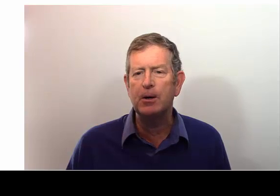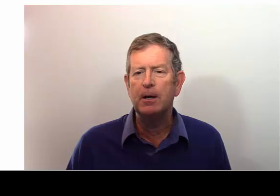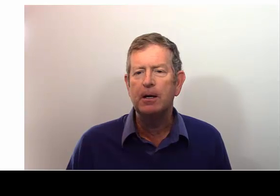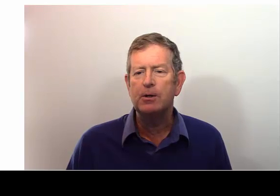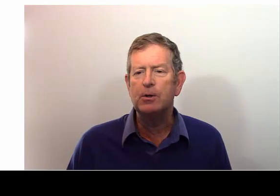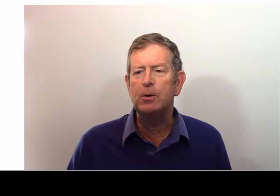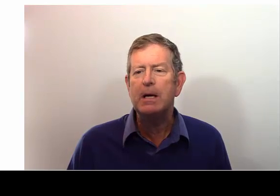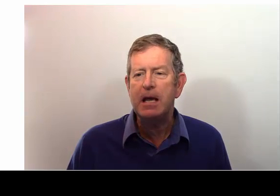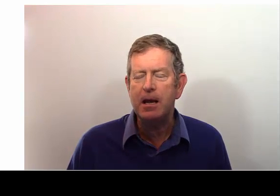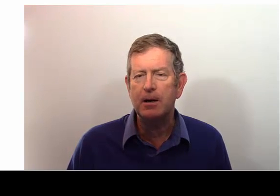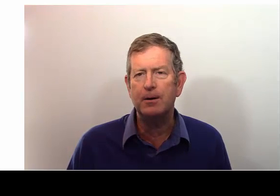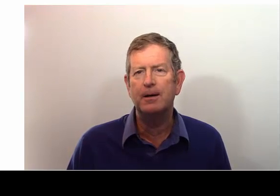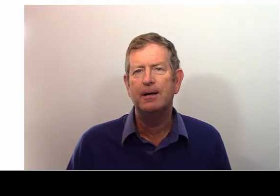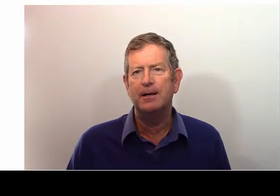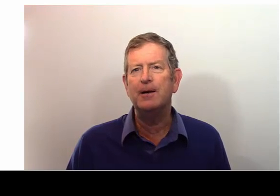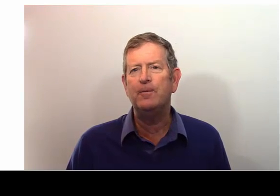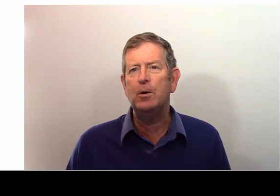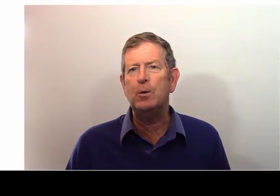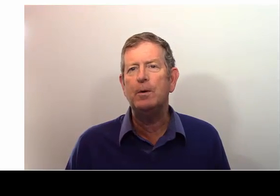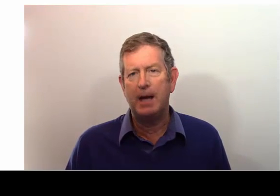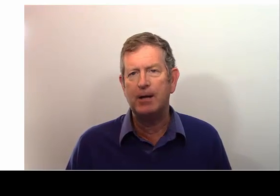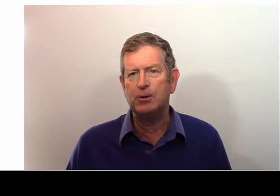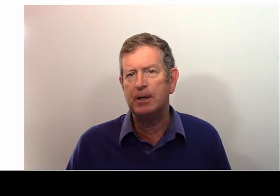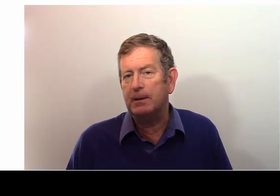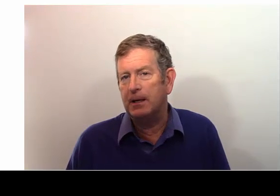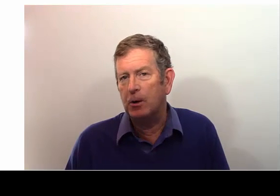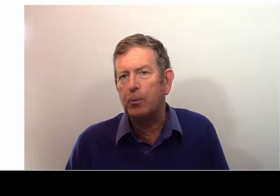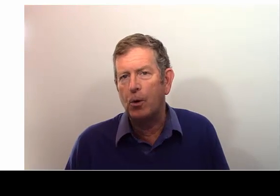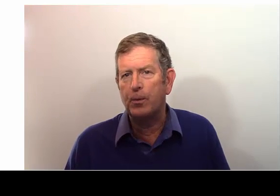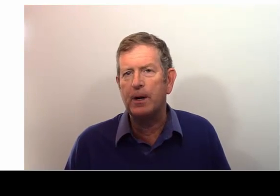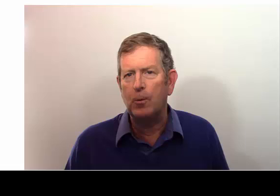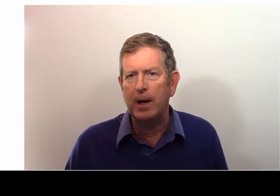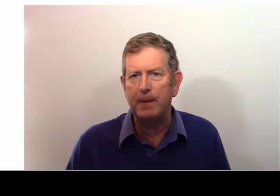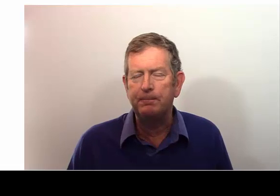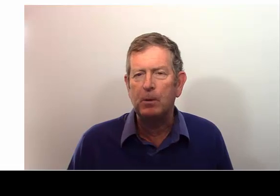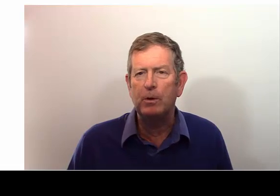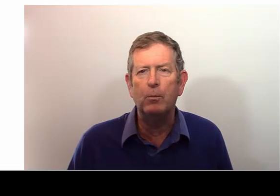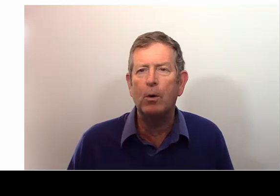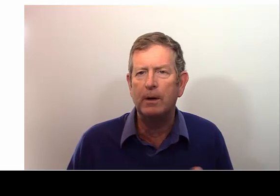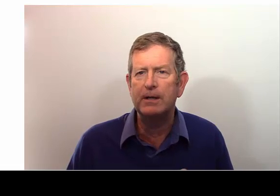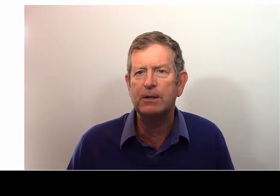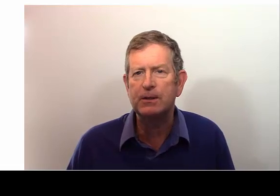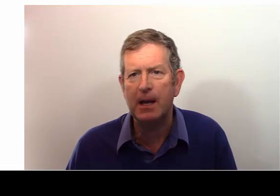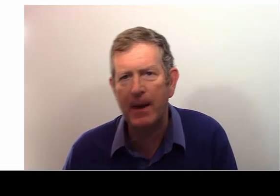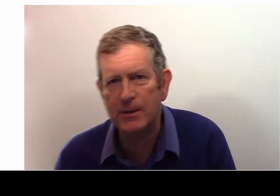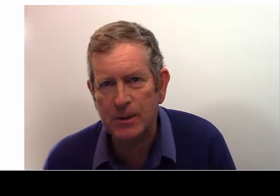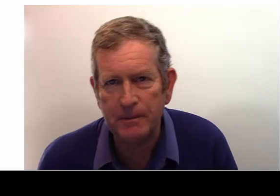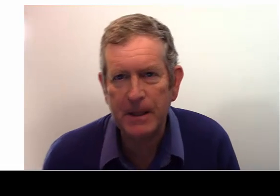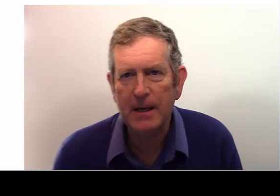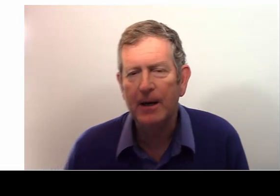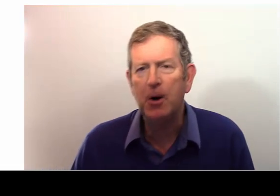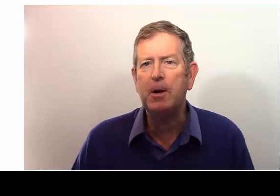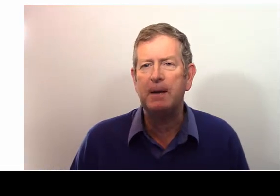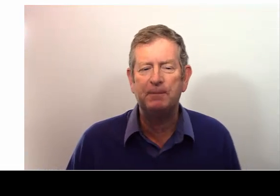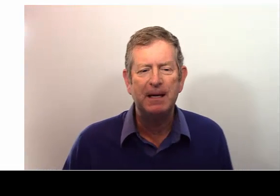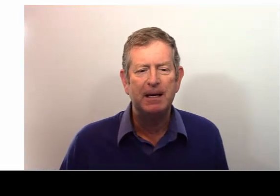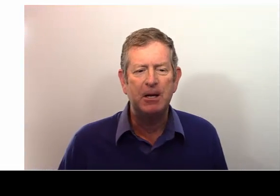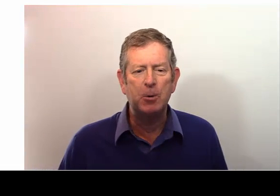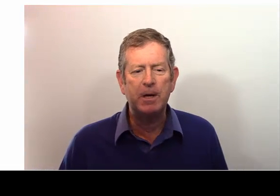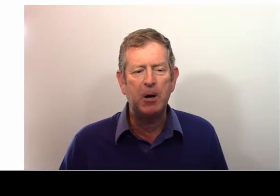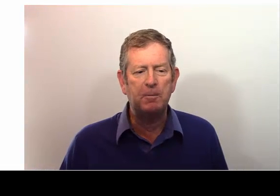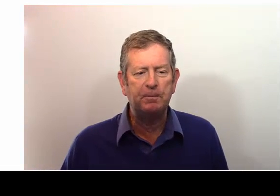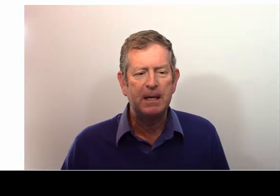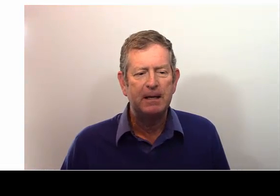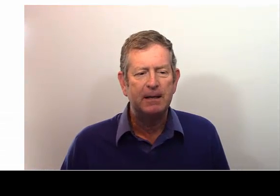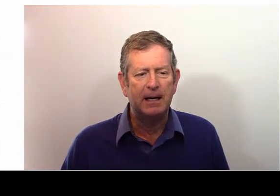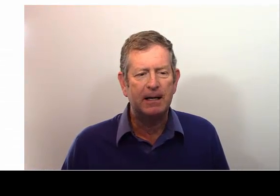click here to hear if you answered it in an appropriate way with more or less the same answer. Okay,